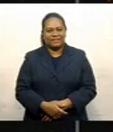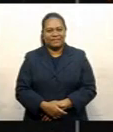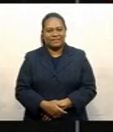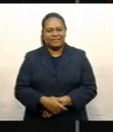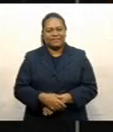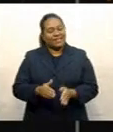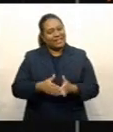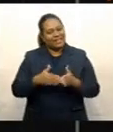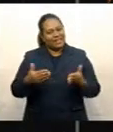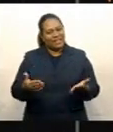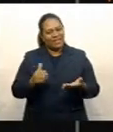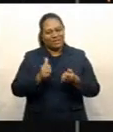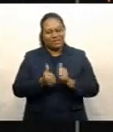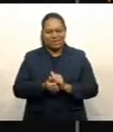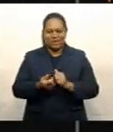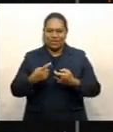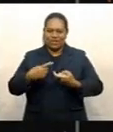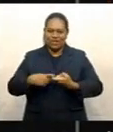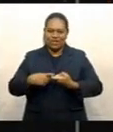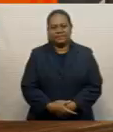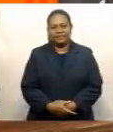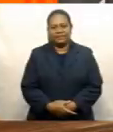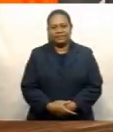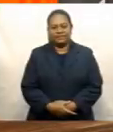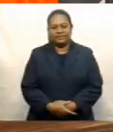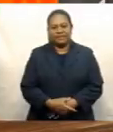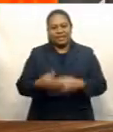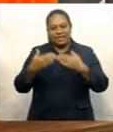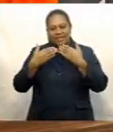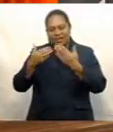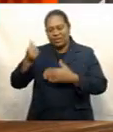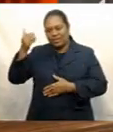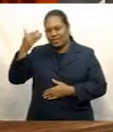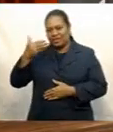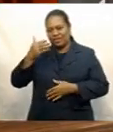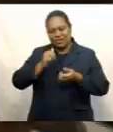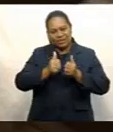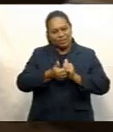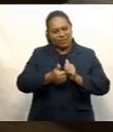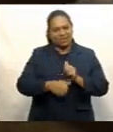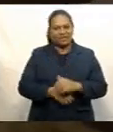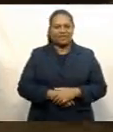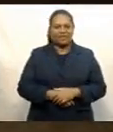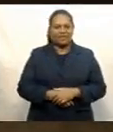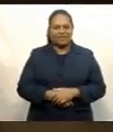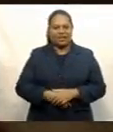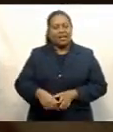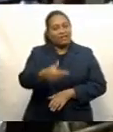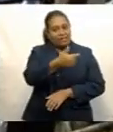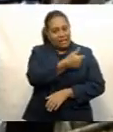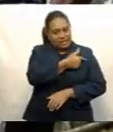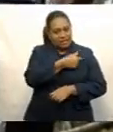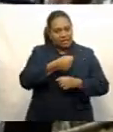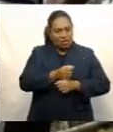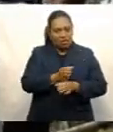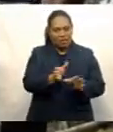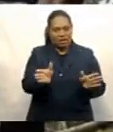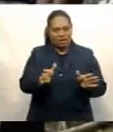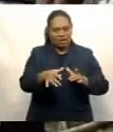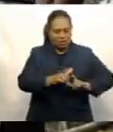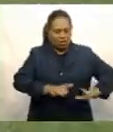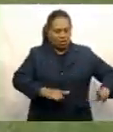And now for sports, we join Jamie. Thank you and good evening. Ahead in sports. Vaccination compulsory for